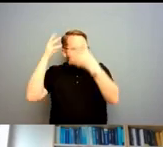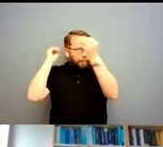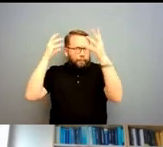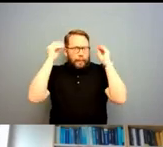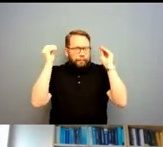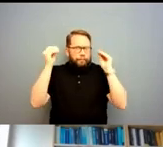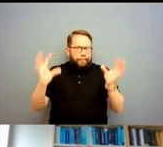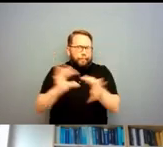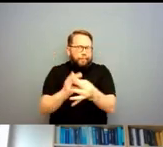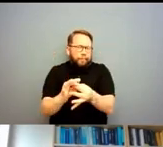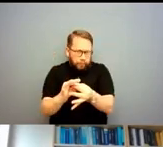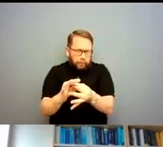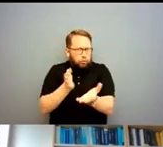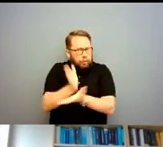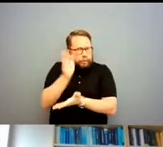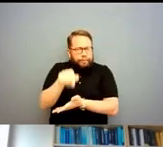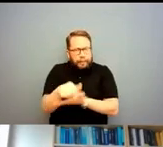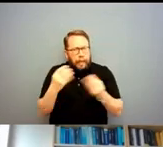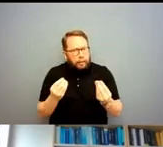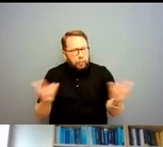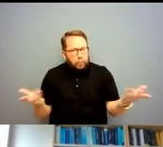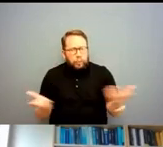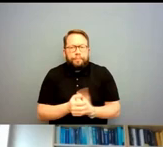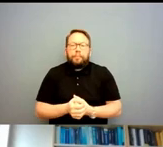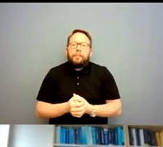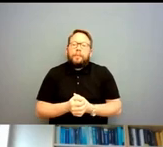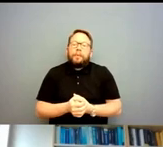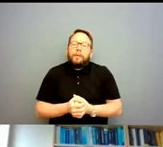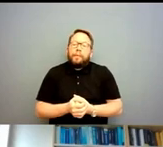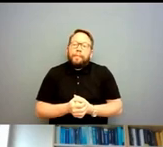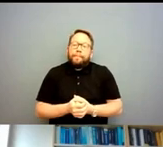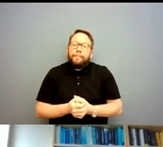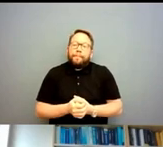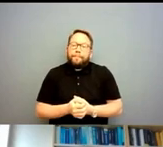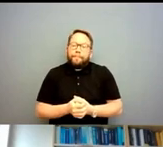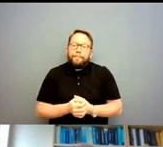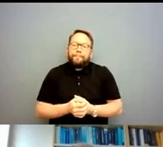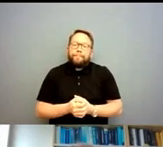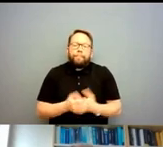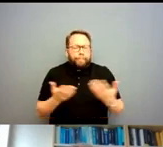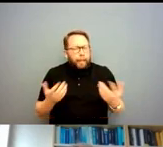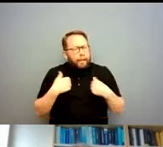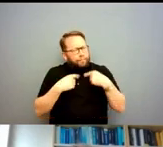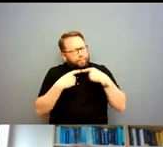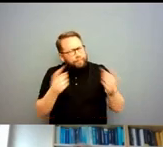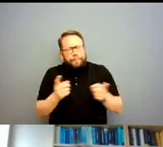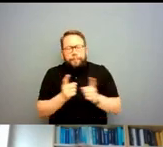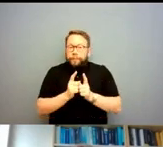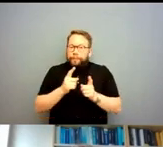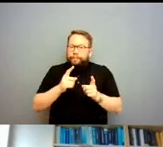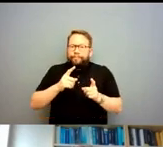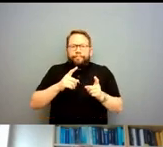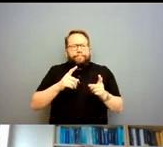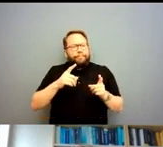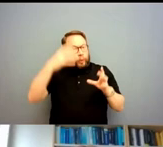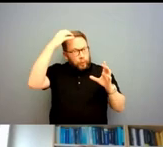mechanisms. And then you have the regional and national human rights institutions, which has an important role when it comes to the implementation of